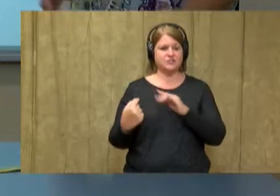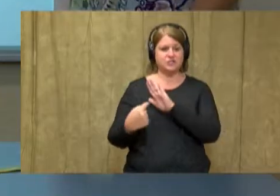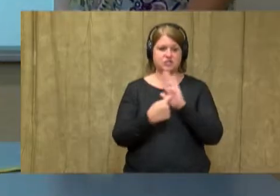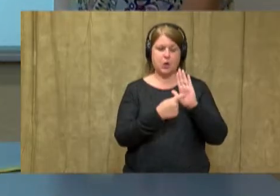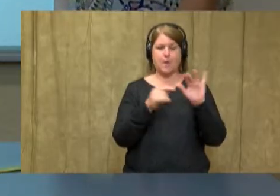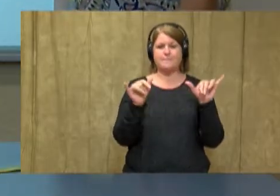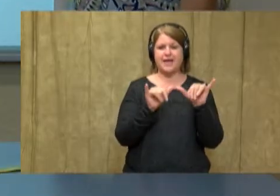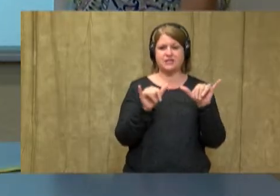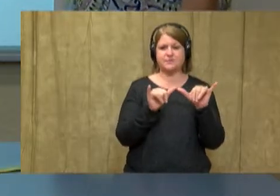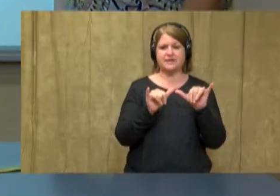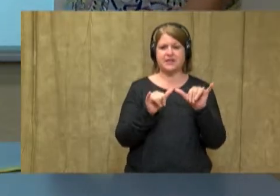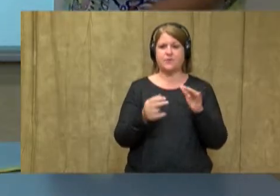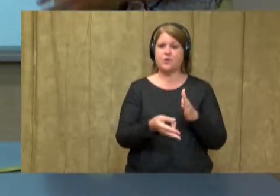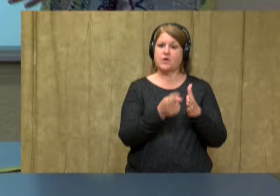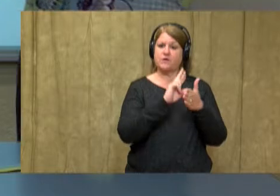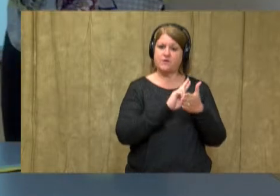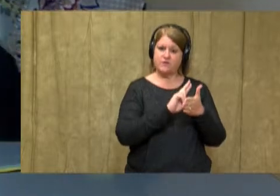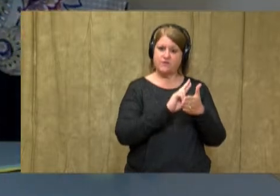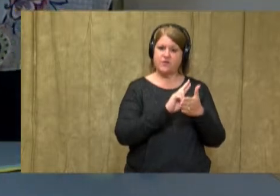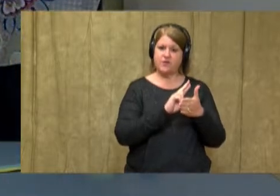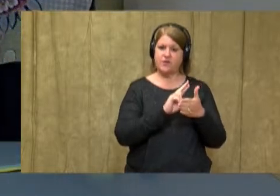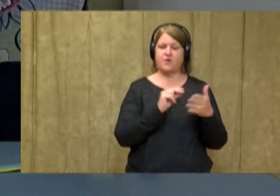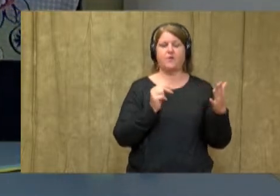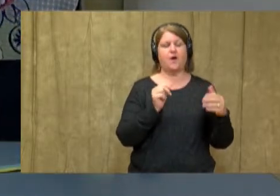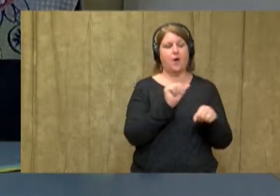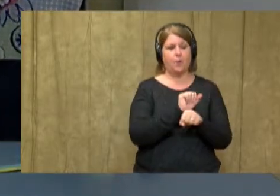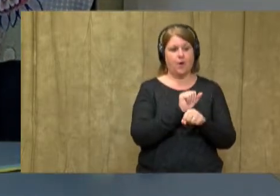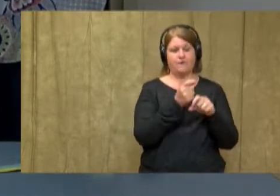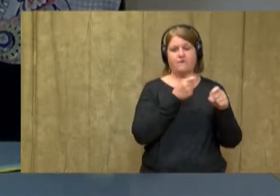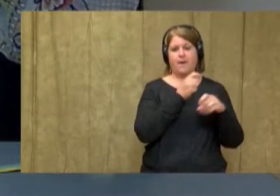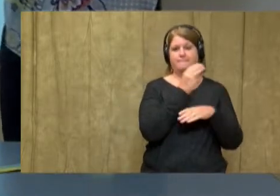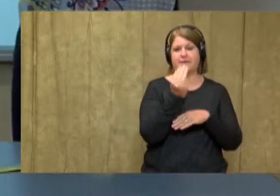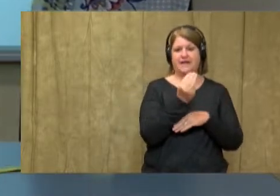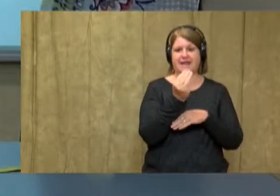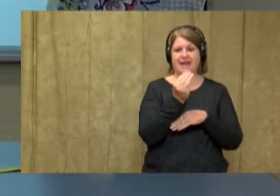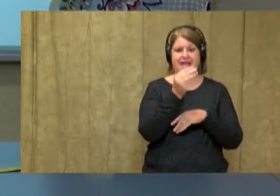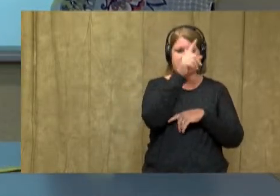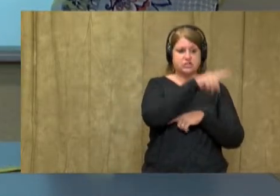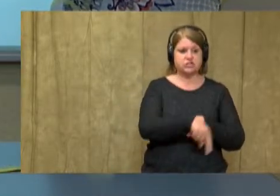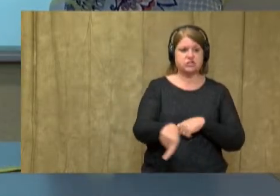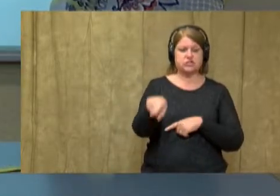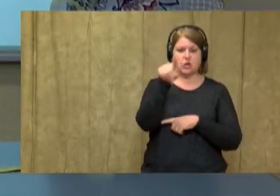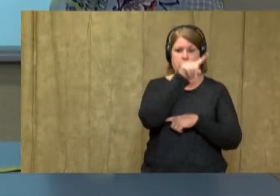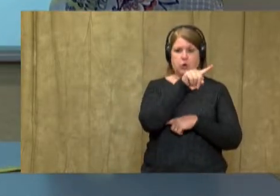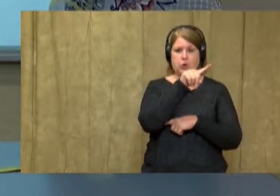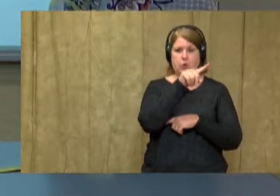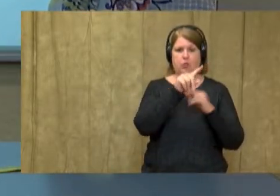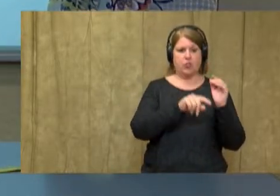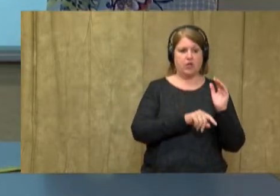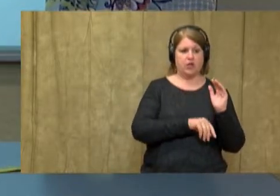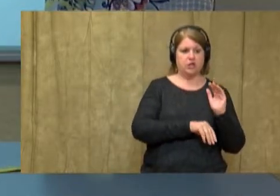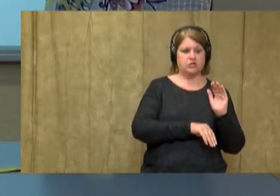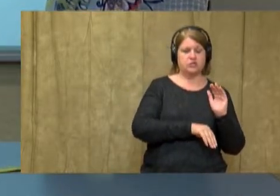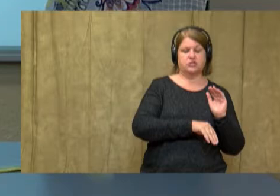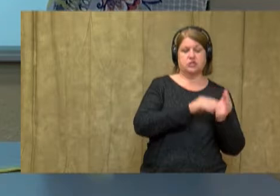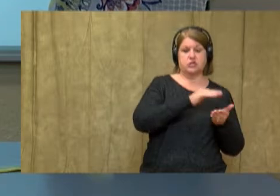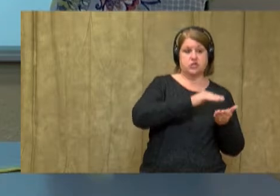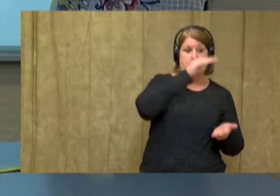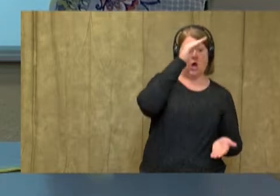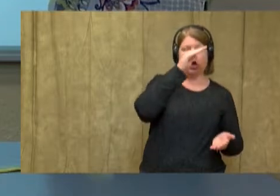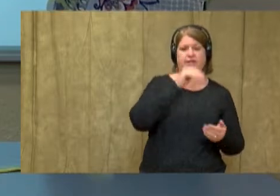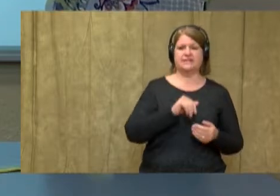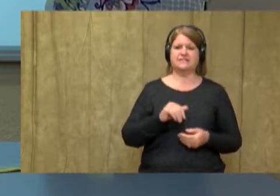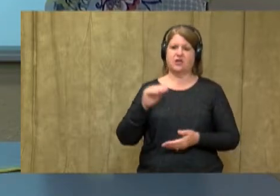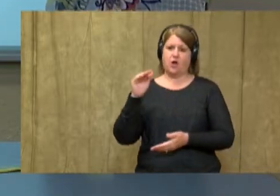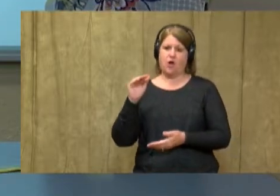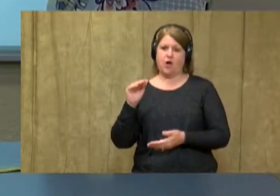Okay, let's review what we did on Monday. Circle the tallest or the longest object in each group.